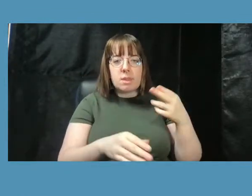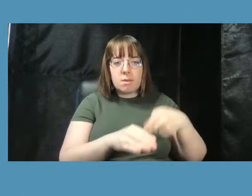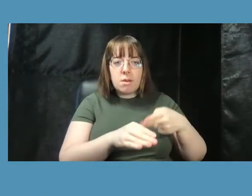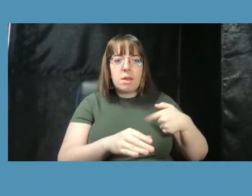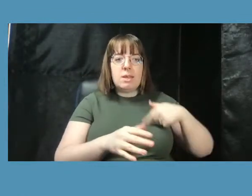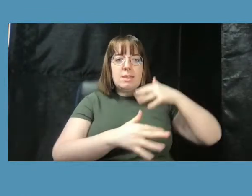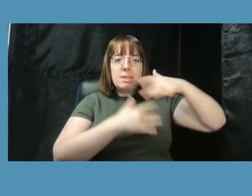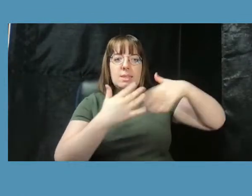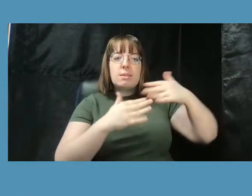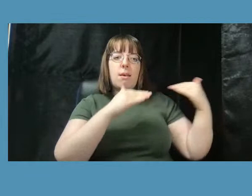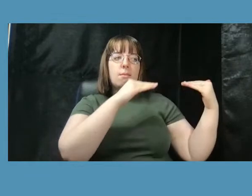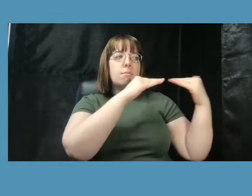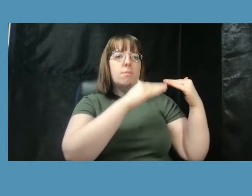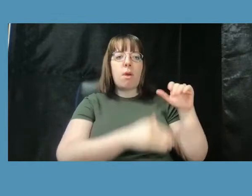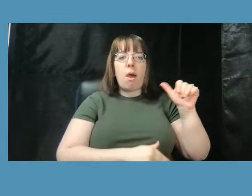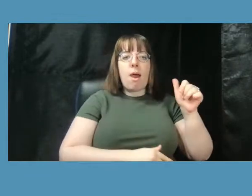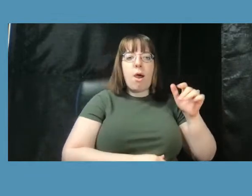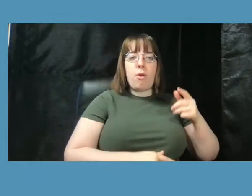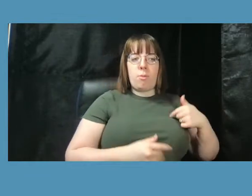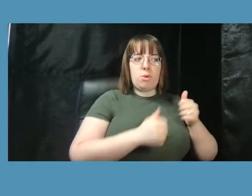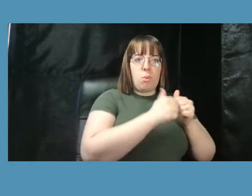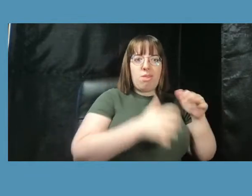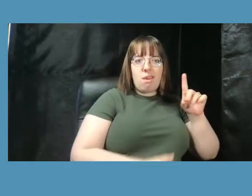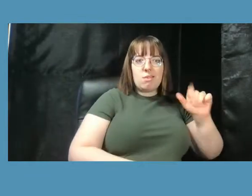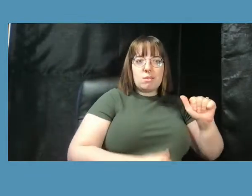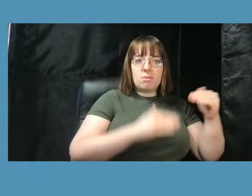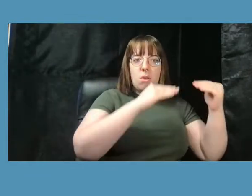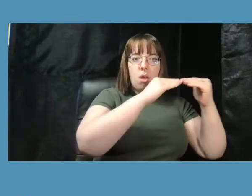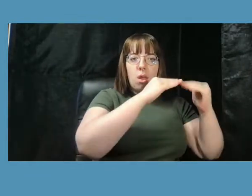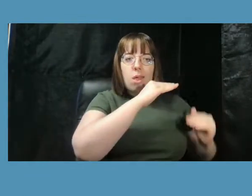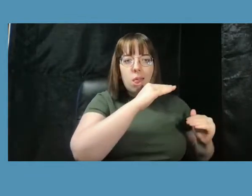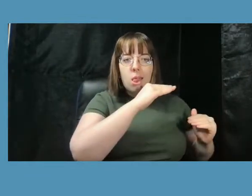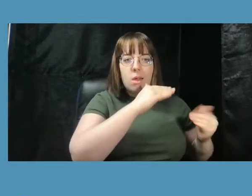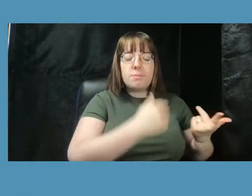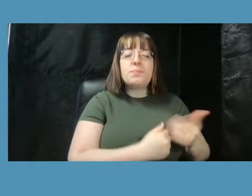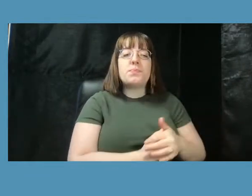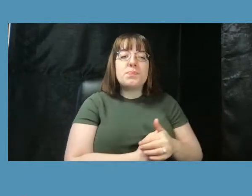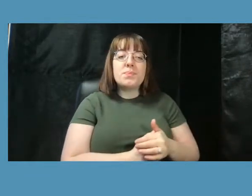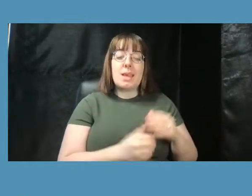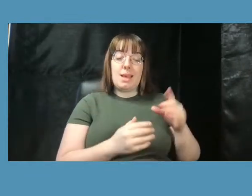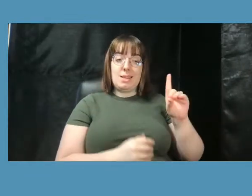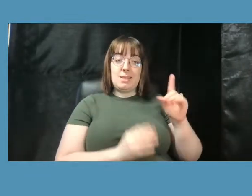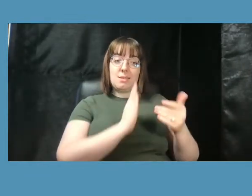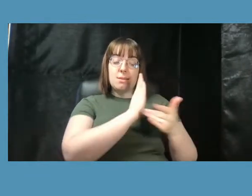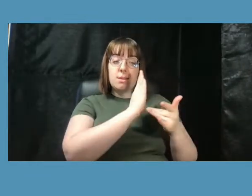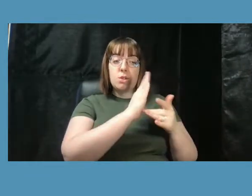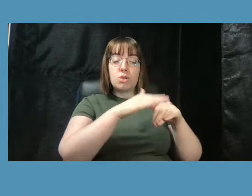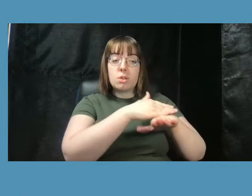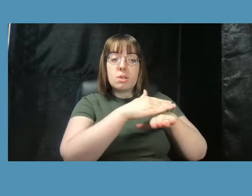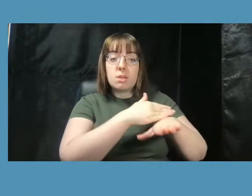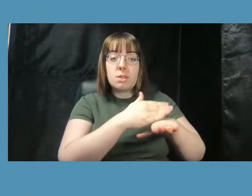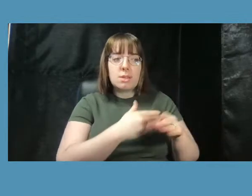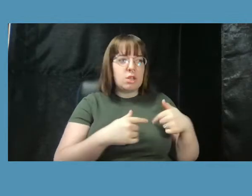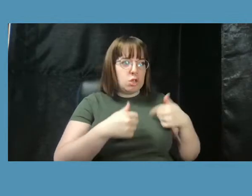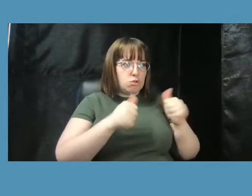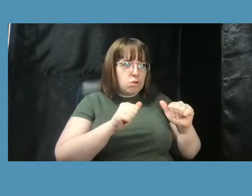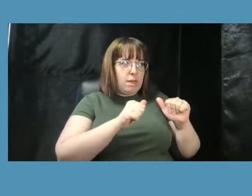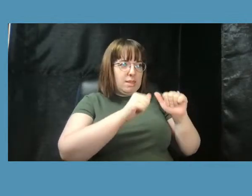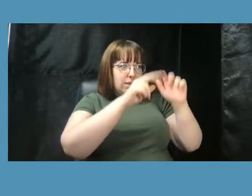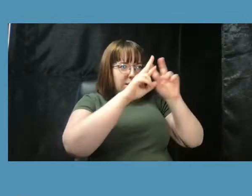equal basis with others. To prioritize digital accessibility is to actively work to break down those